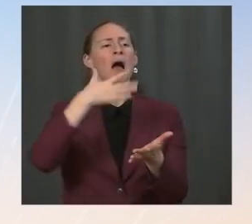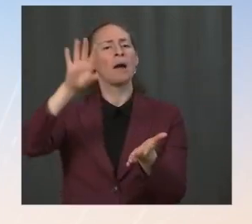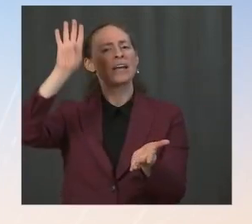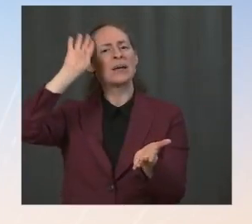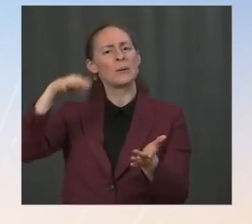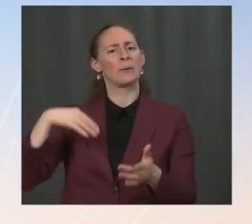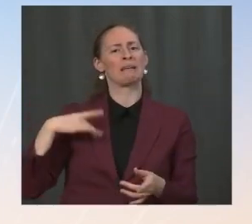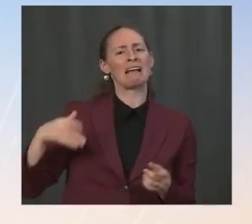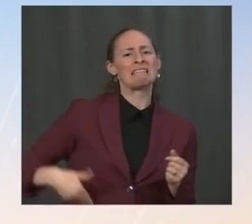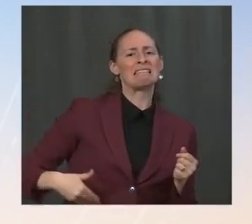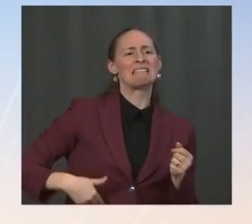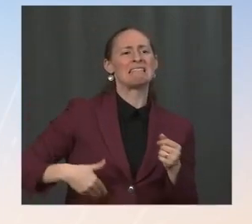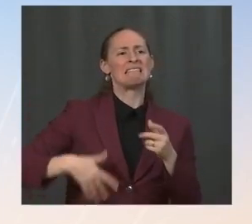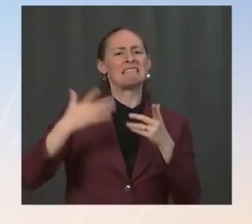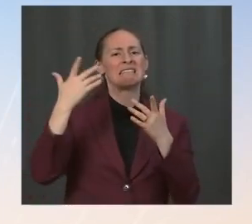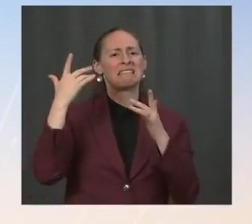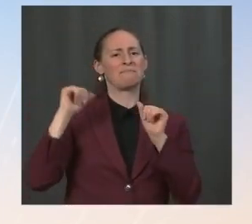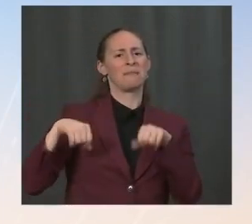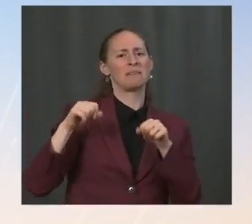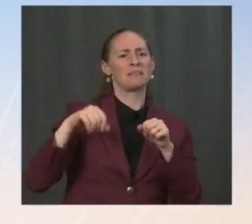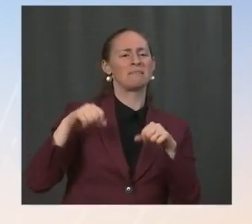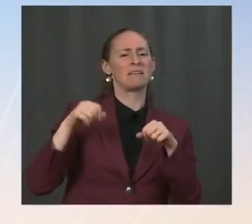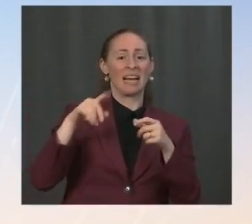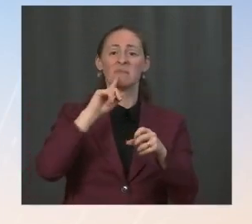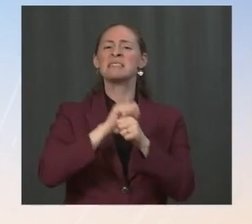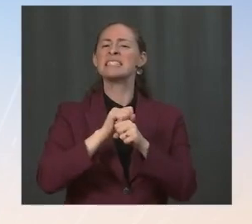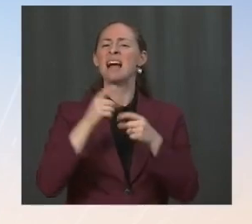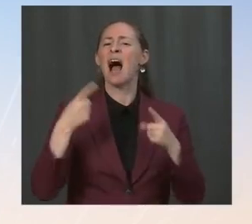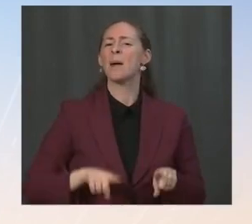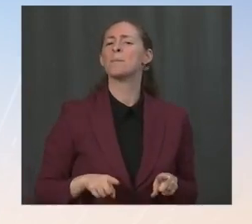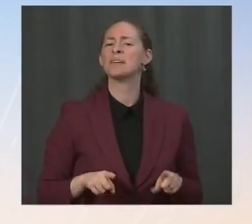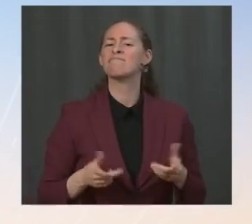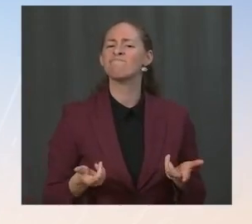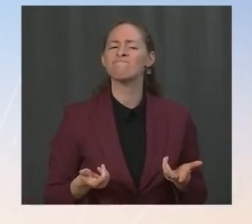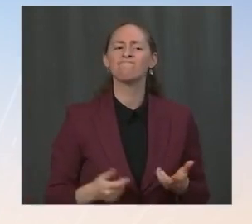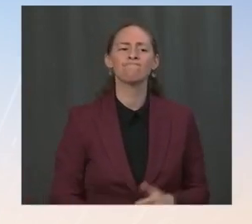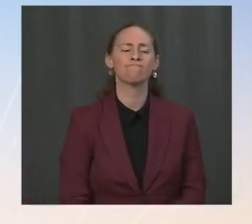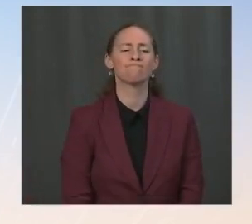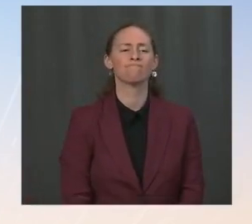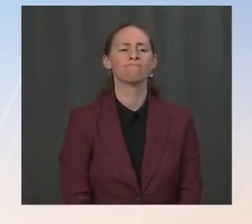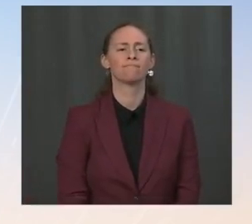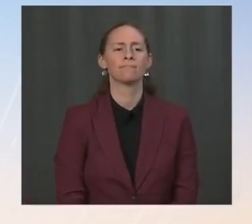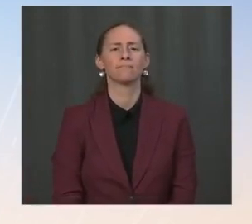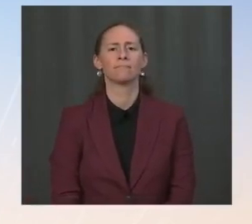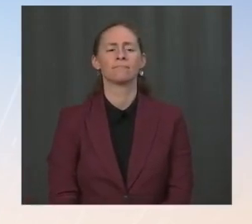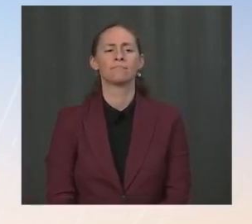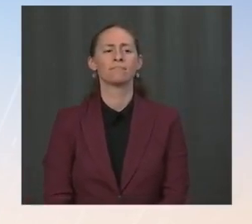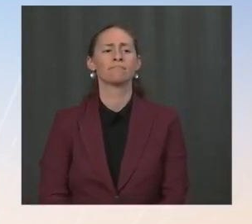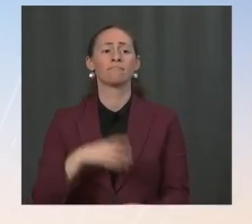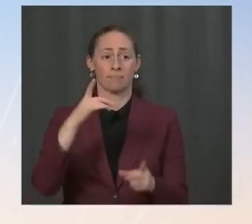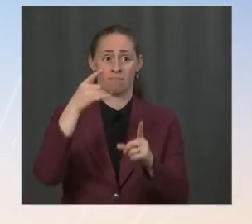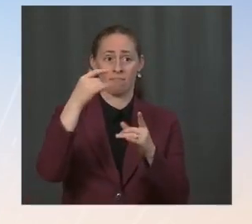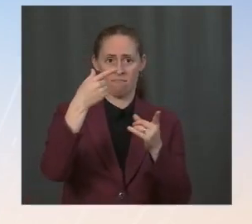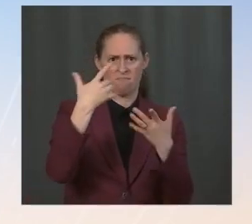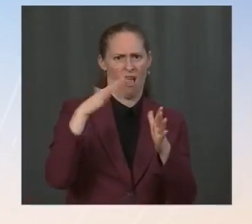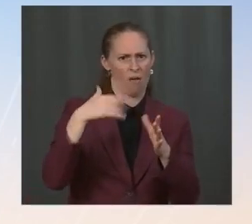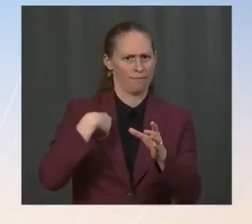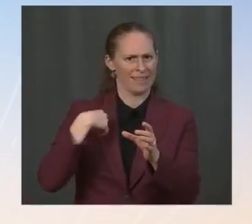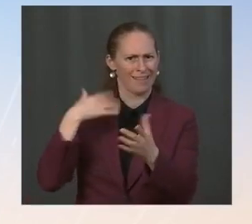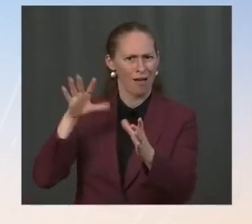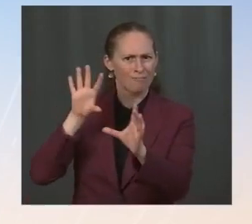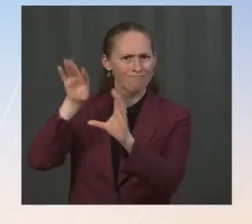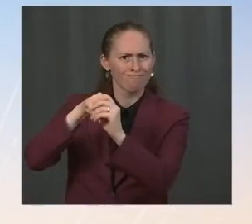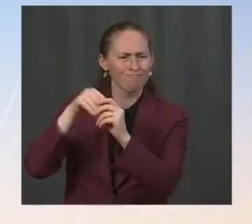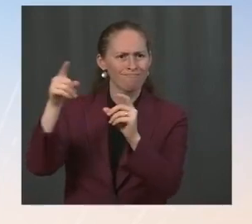But I will tell you that as it relates to your first question, Mike, I've been sitting in these meetings as well, and every single meeting the president asked